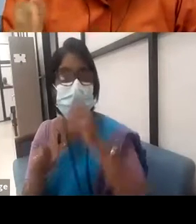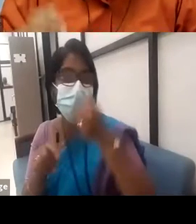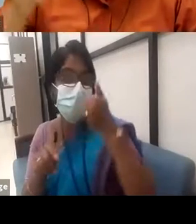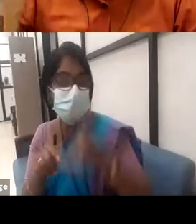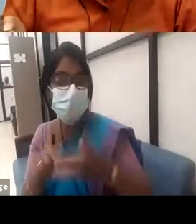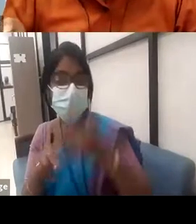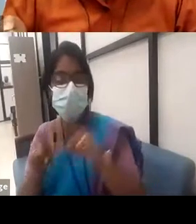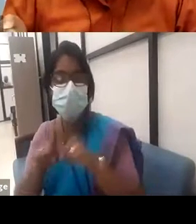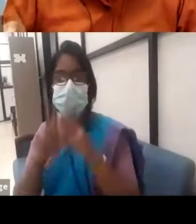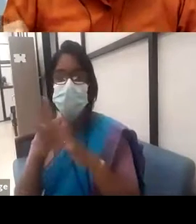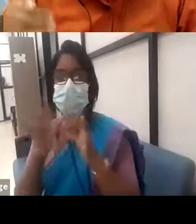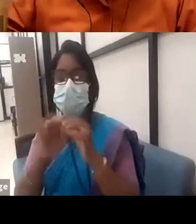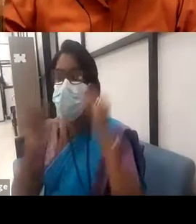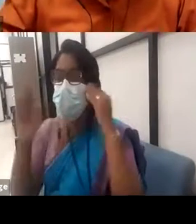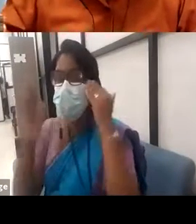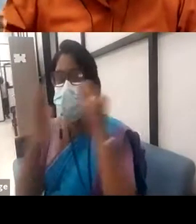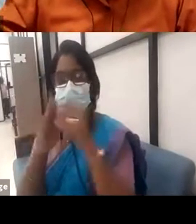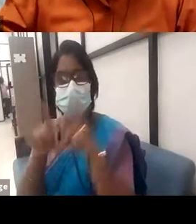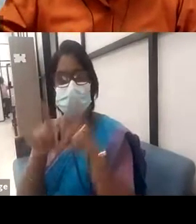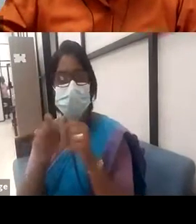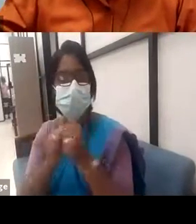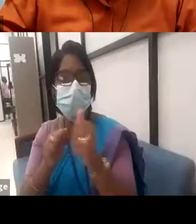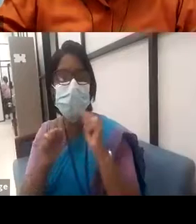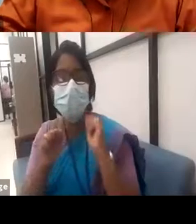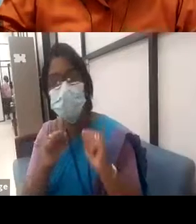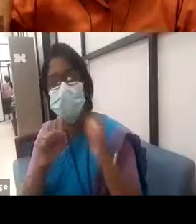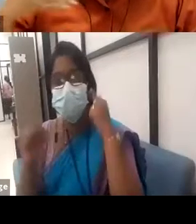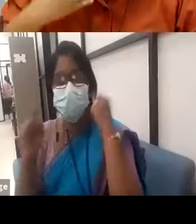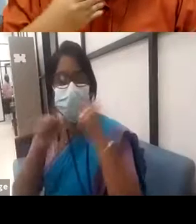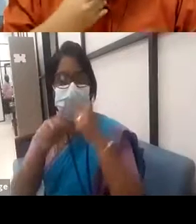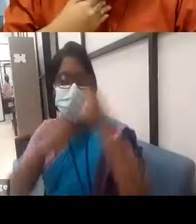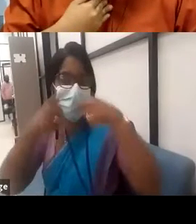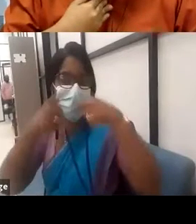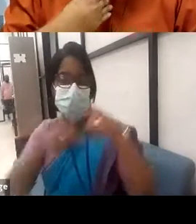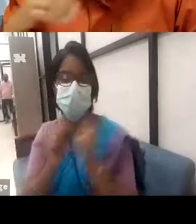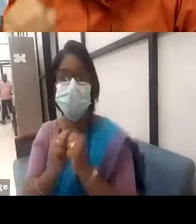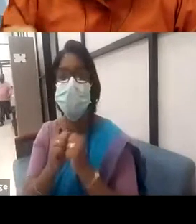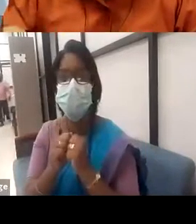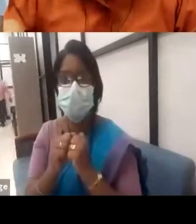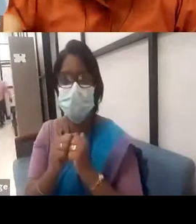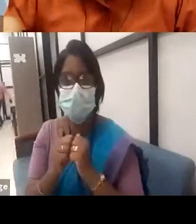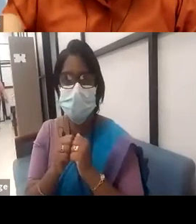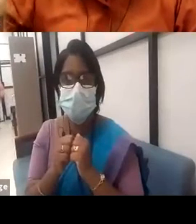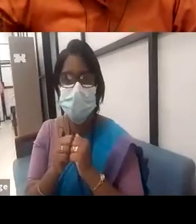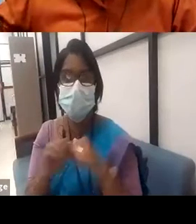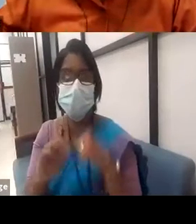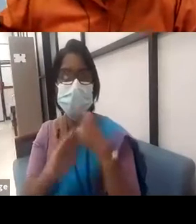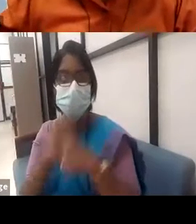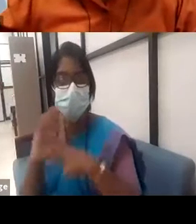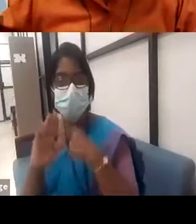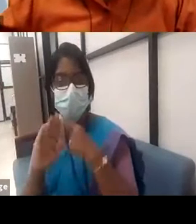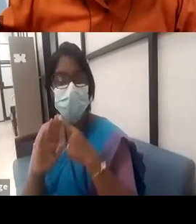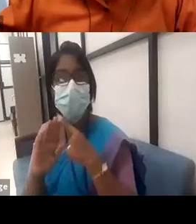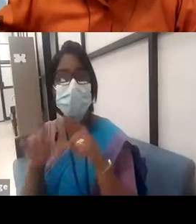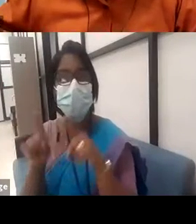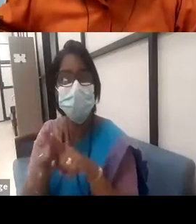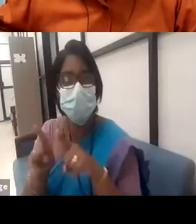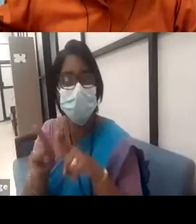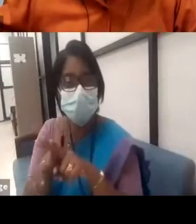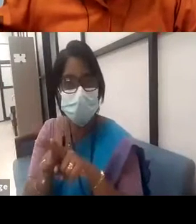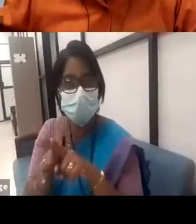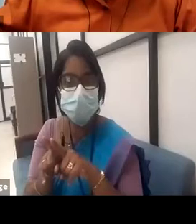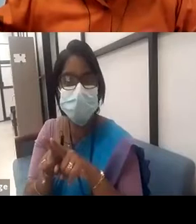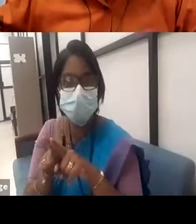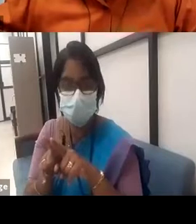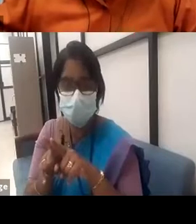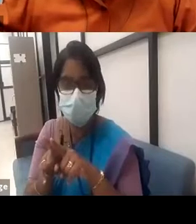steps to grow, to position ourselves, to position ourselves as Sri Lankan brands into a world market,